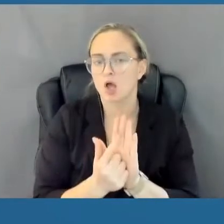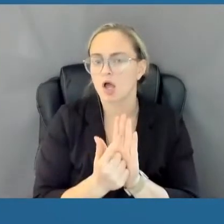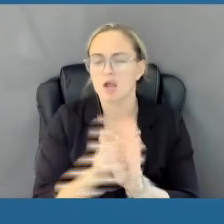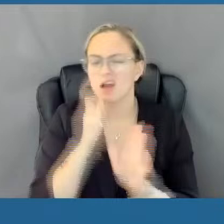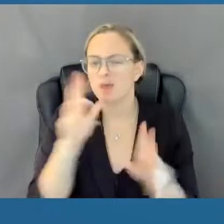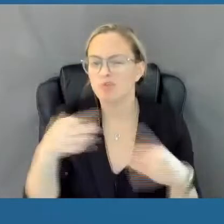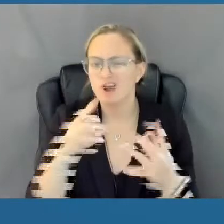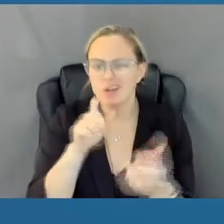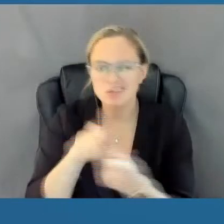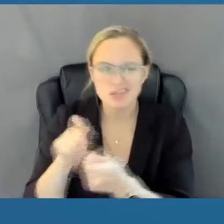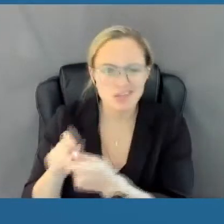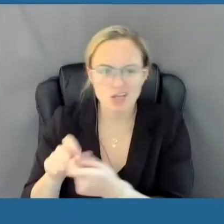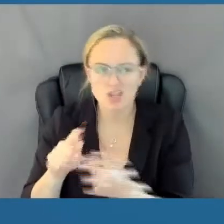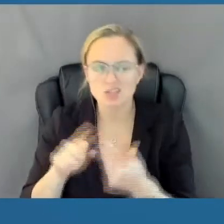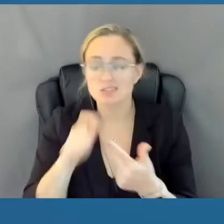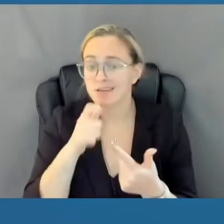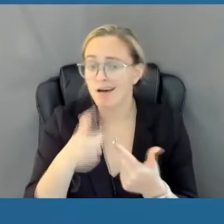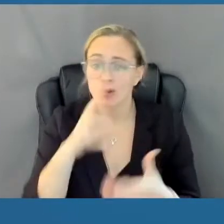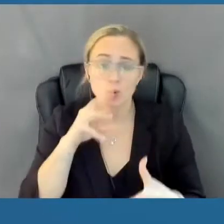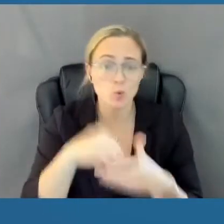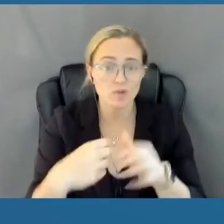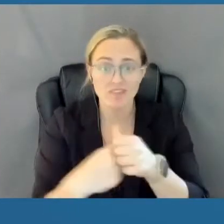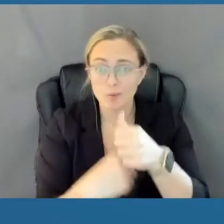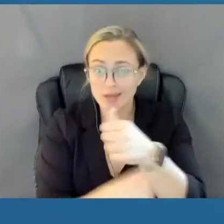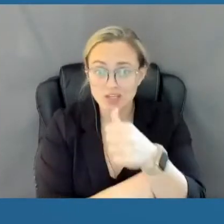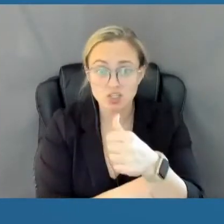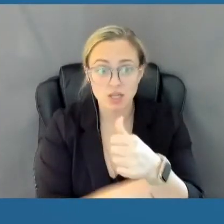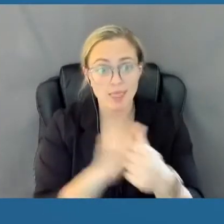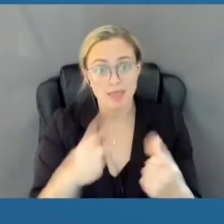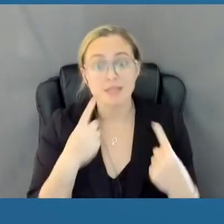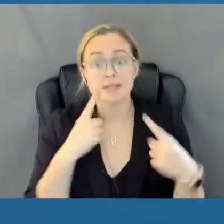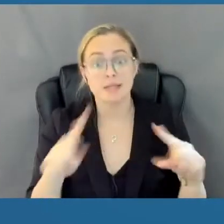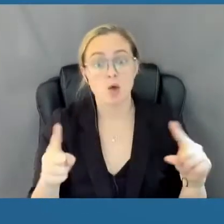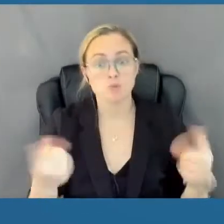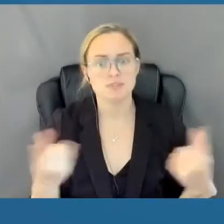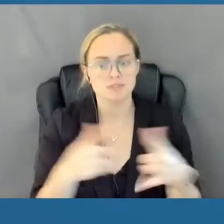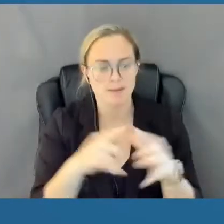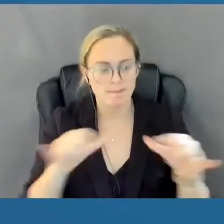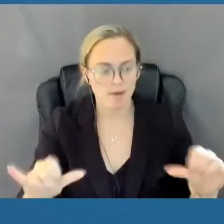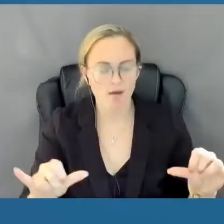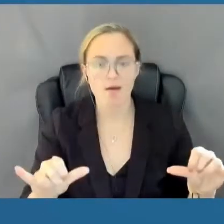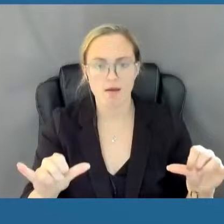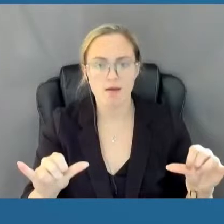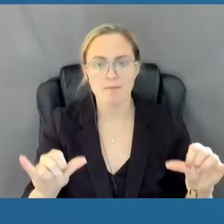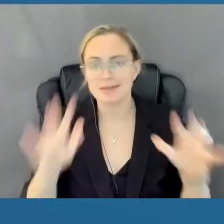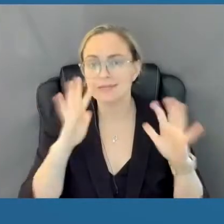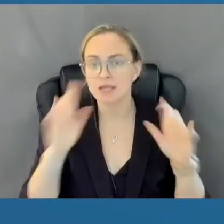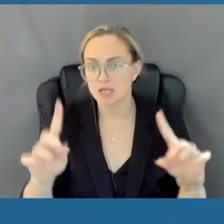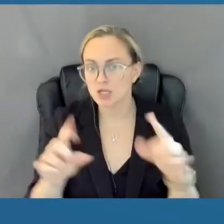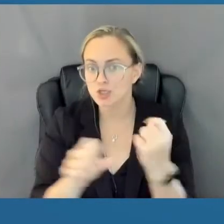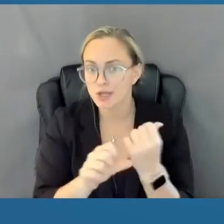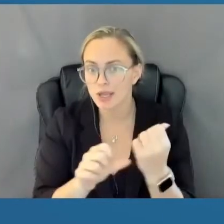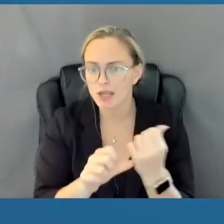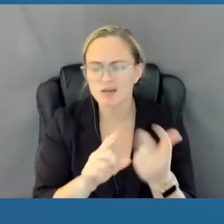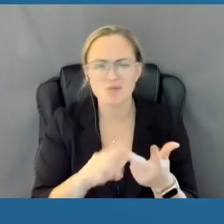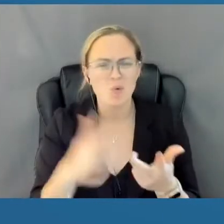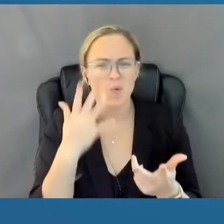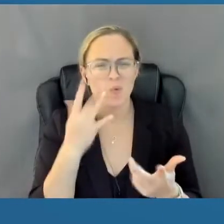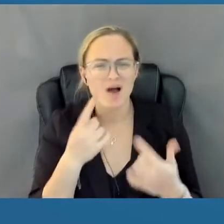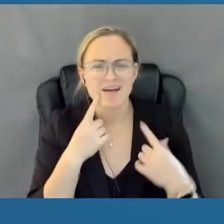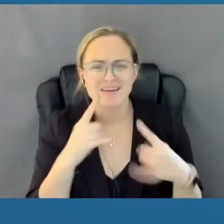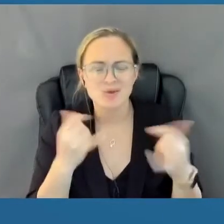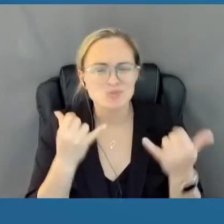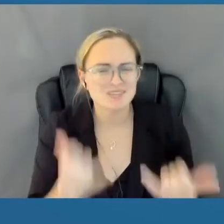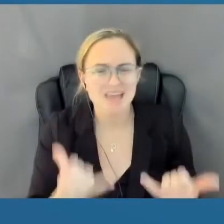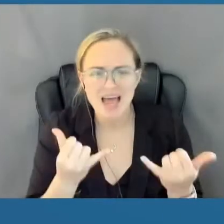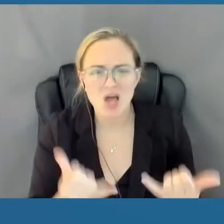You didn't include foundation aid, which is usually announced alongside the overall education aid. Why make this announcement now as